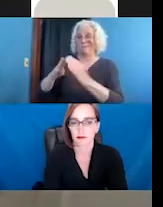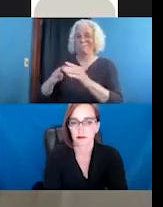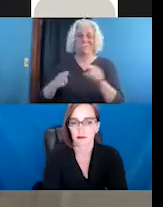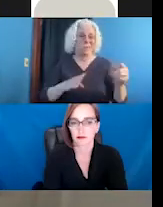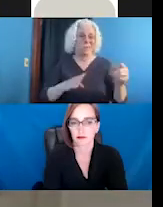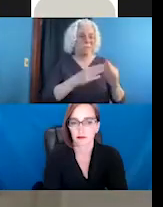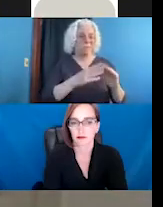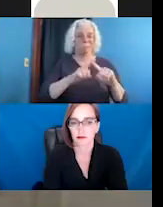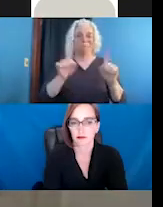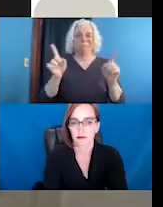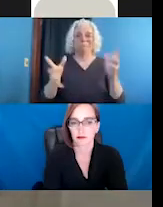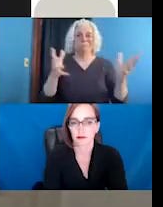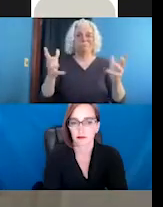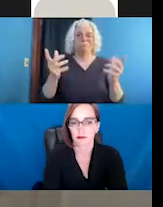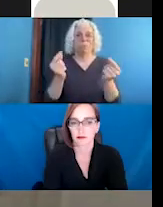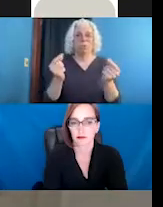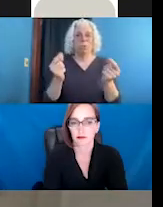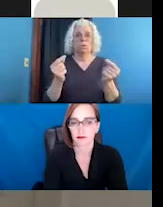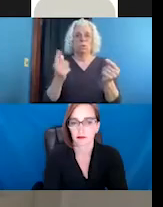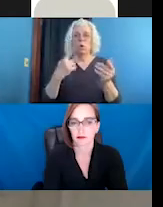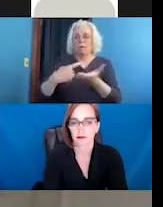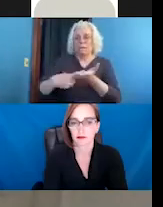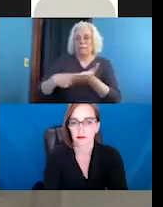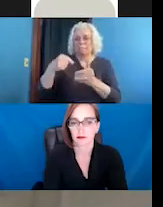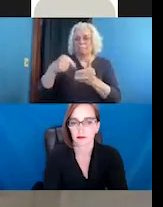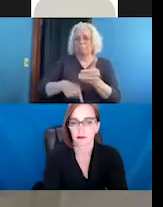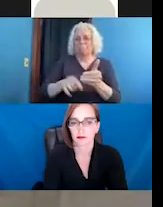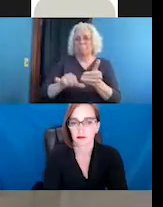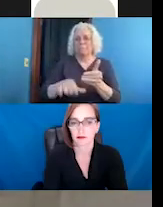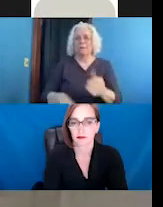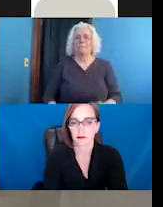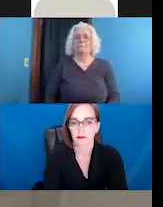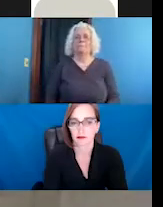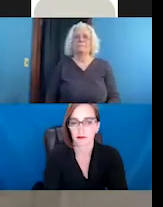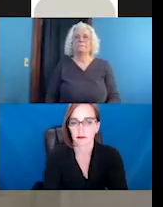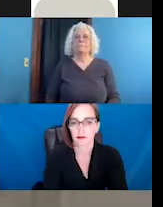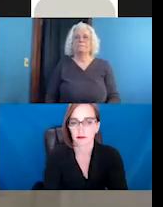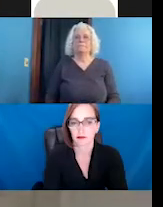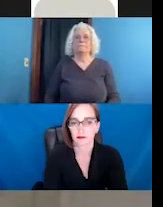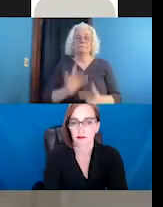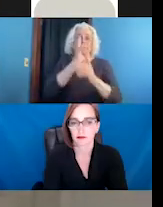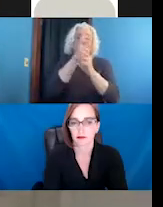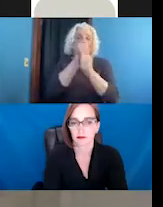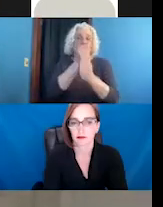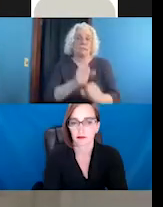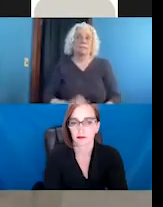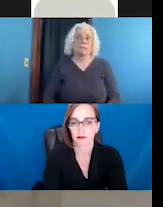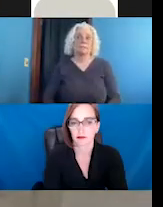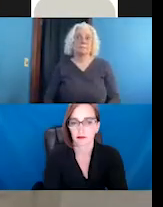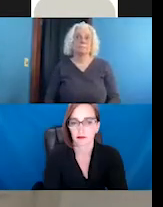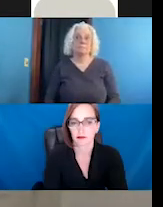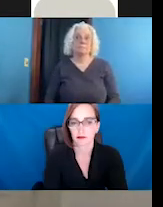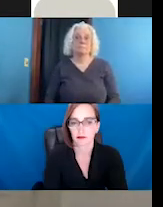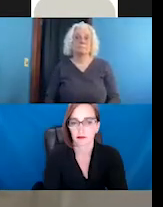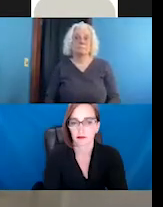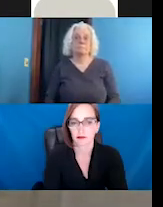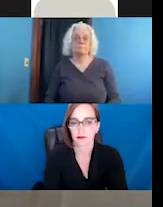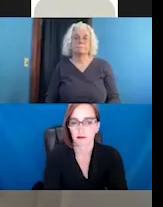But we got pretty deeply into that discussion too. So just a really fascinating conversation.